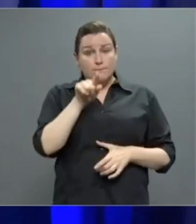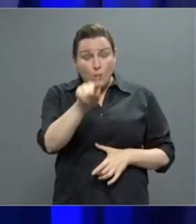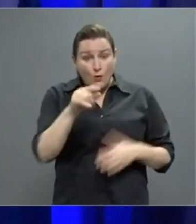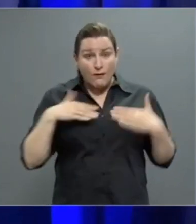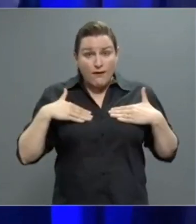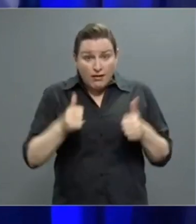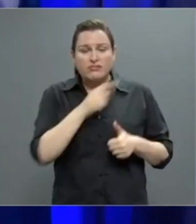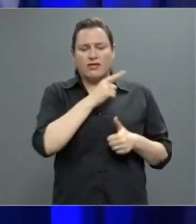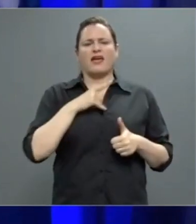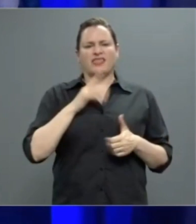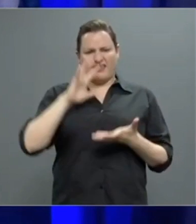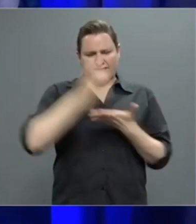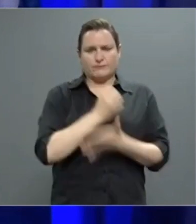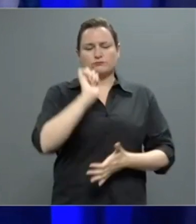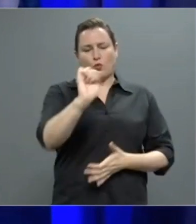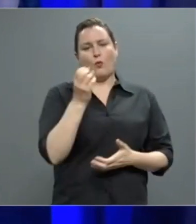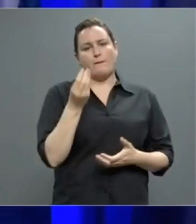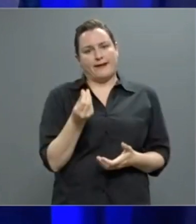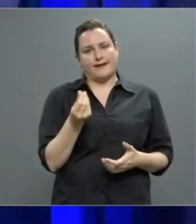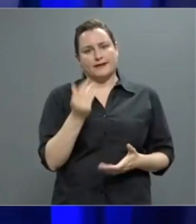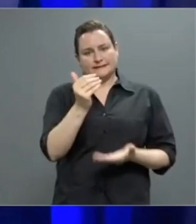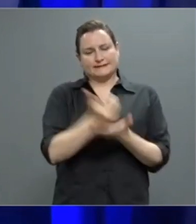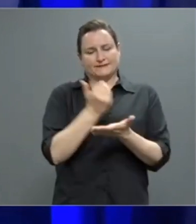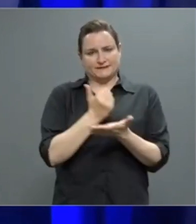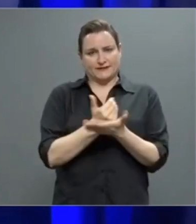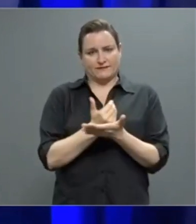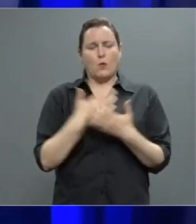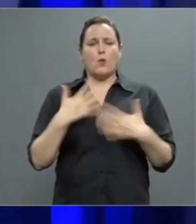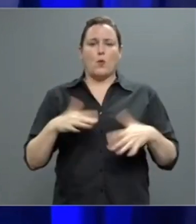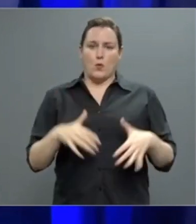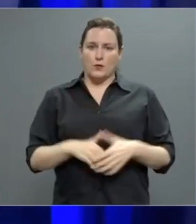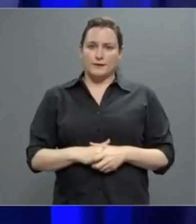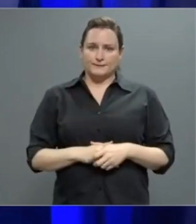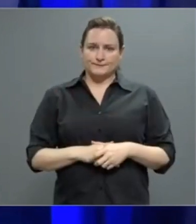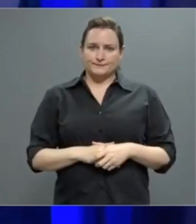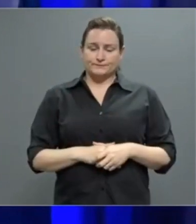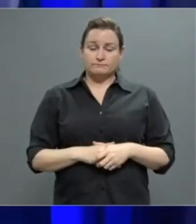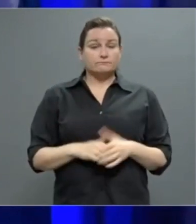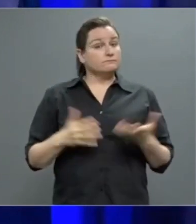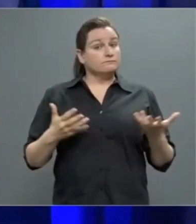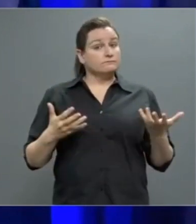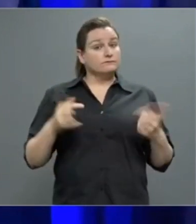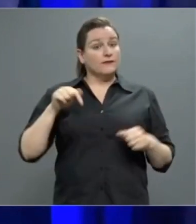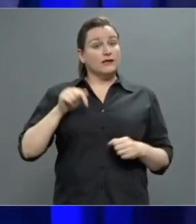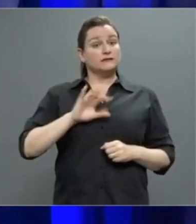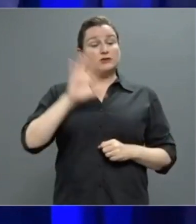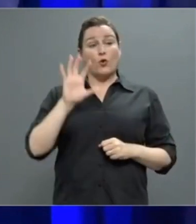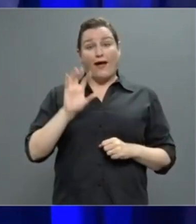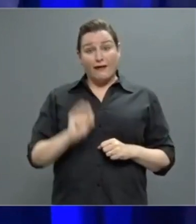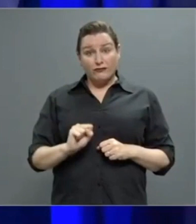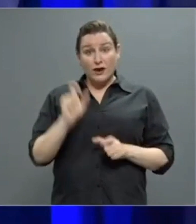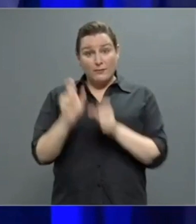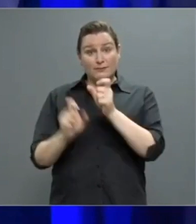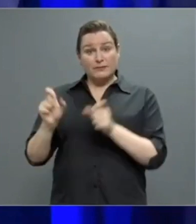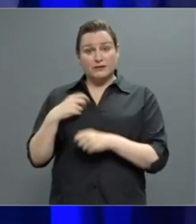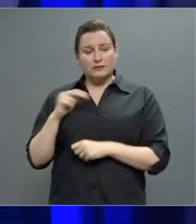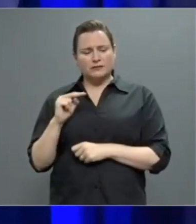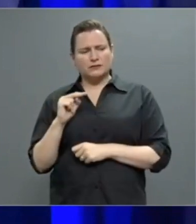savings. Now, the good news is that the people of South Africa are starting to reject state